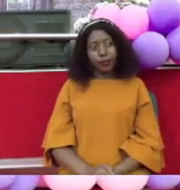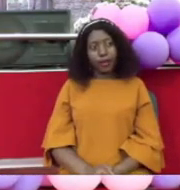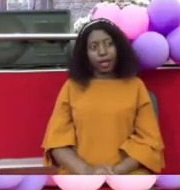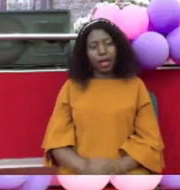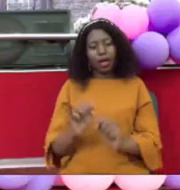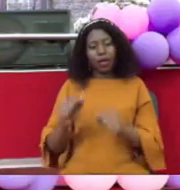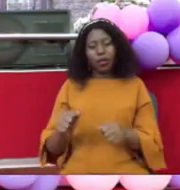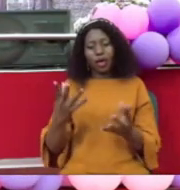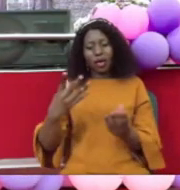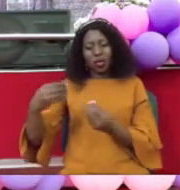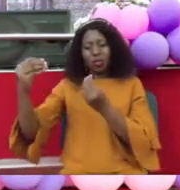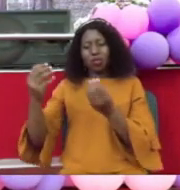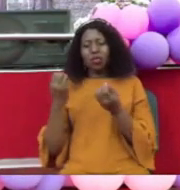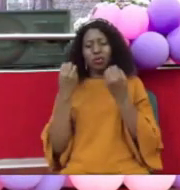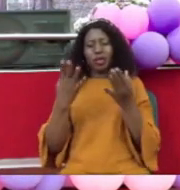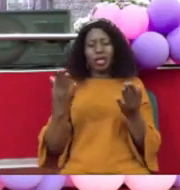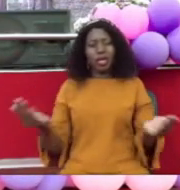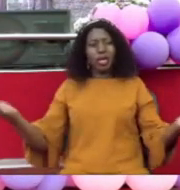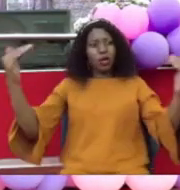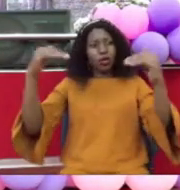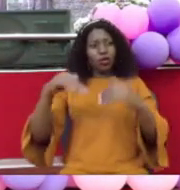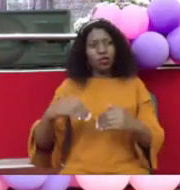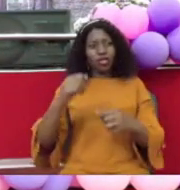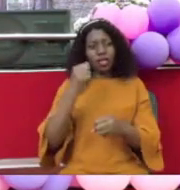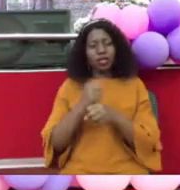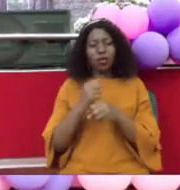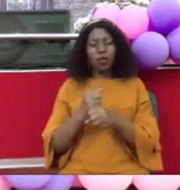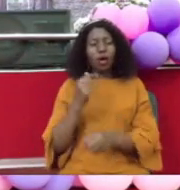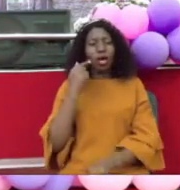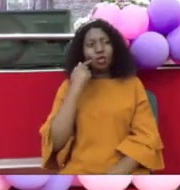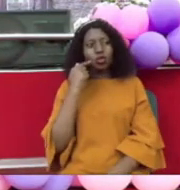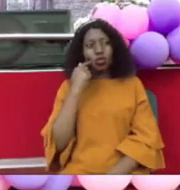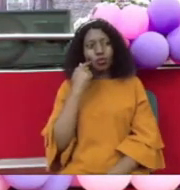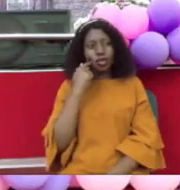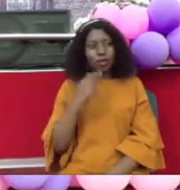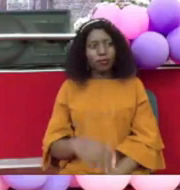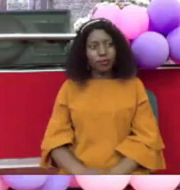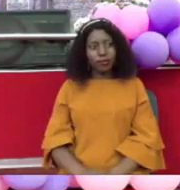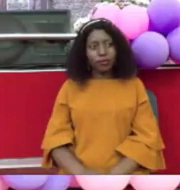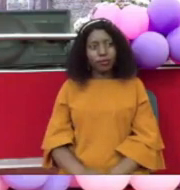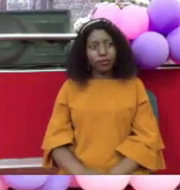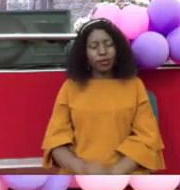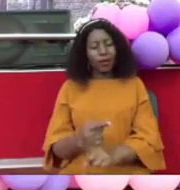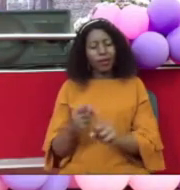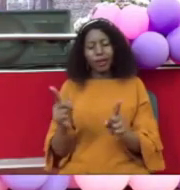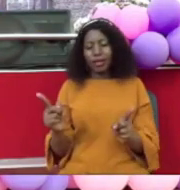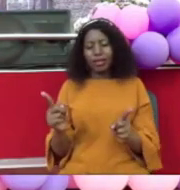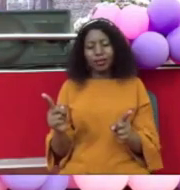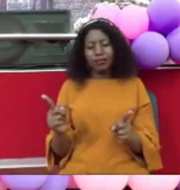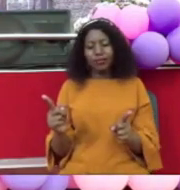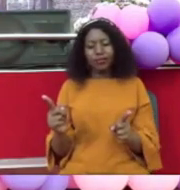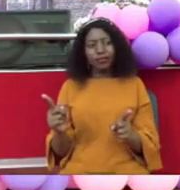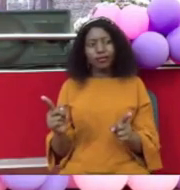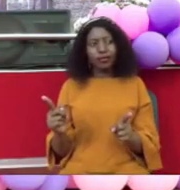many conferences, many workshops. Unaweza enda kongamano nyingi, mahali ambapo unafunzwa. But that does